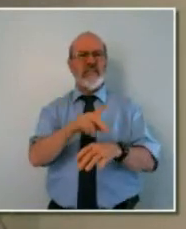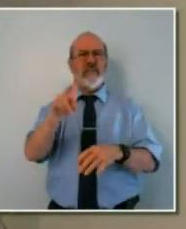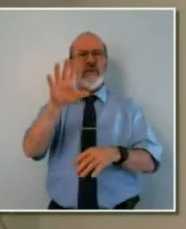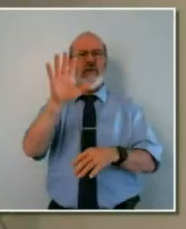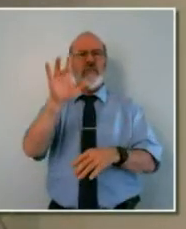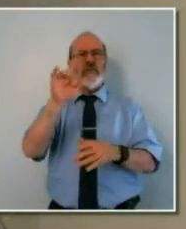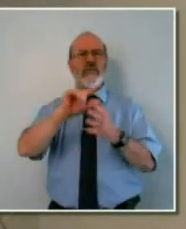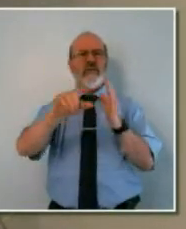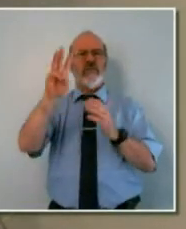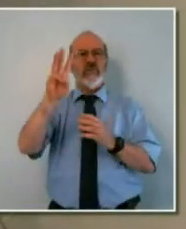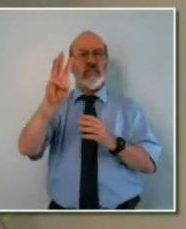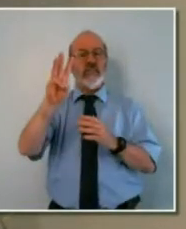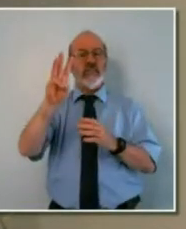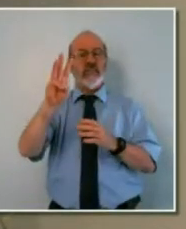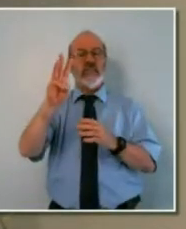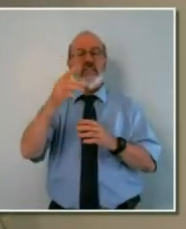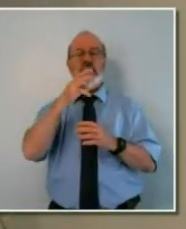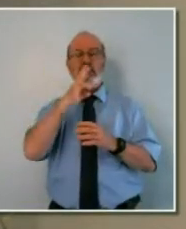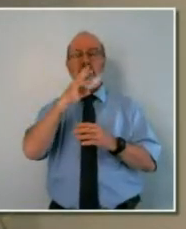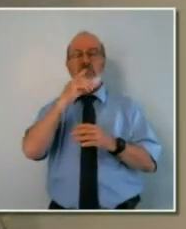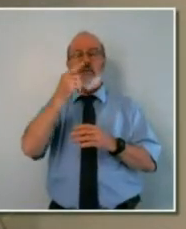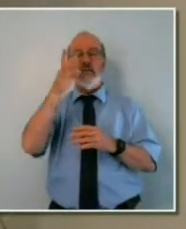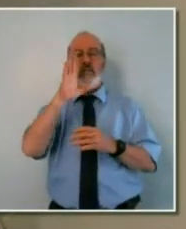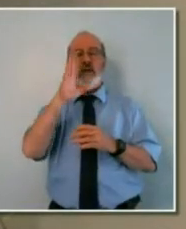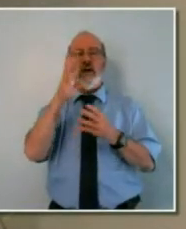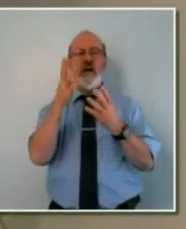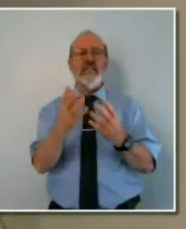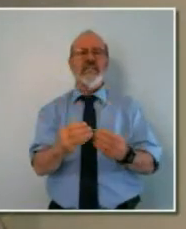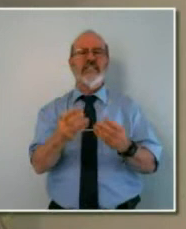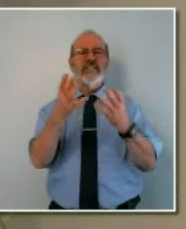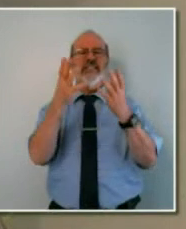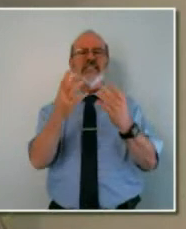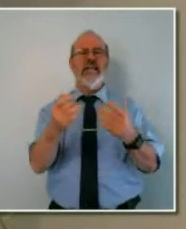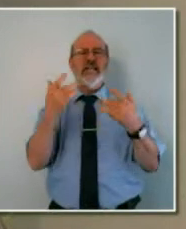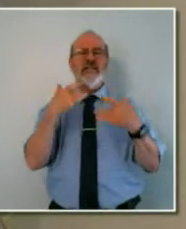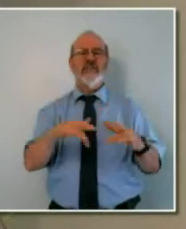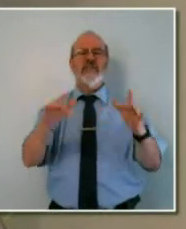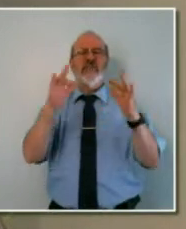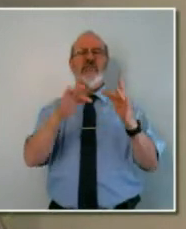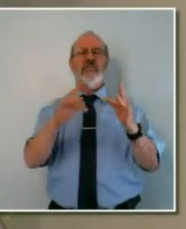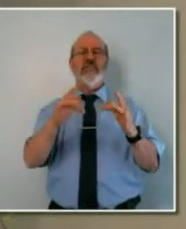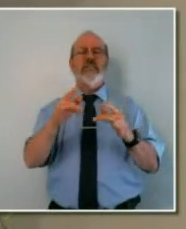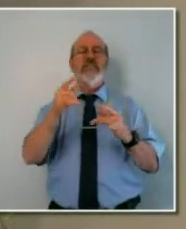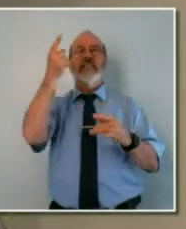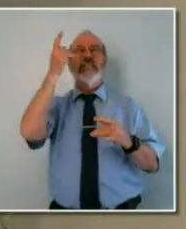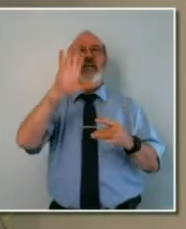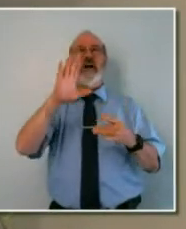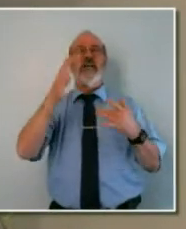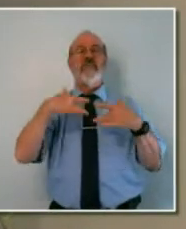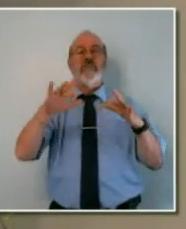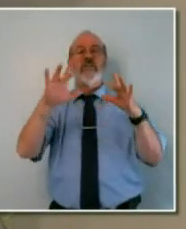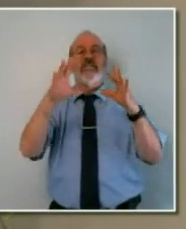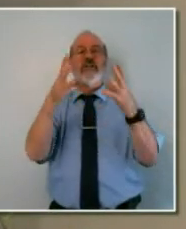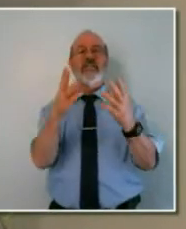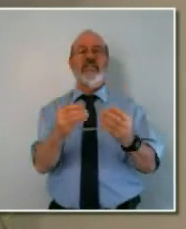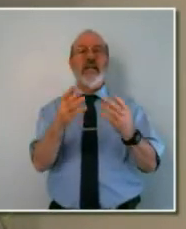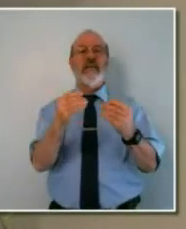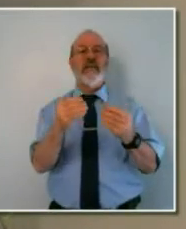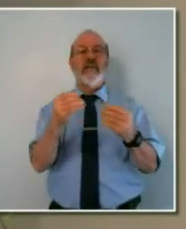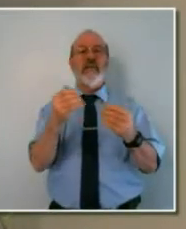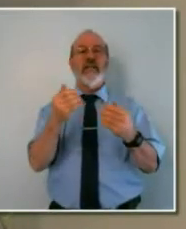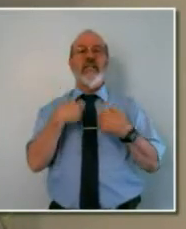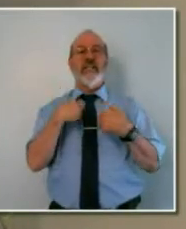the psalmist speaks of God's tender mercies. His mercies are tender, and they have been ever